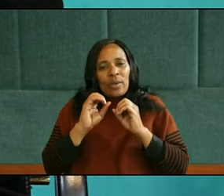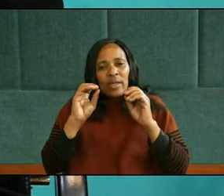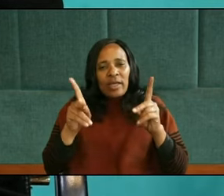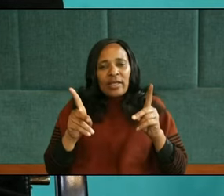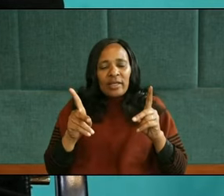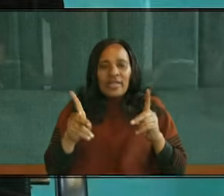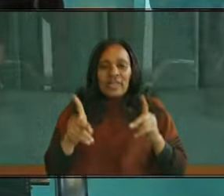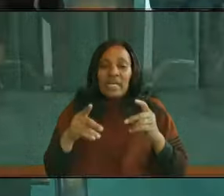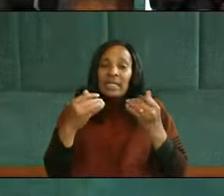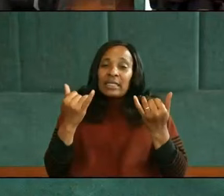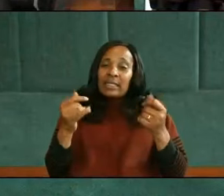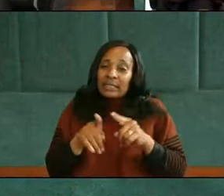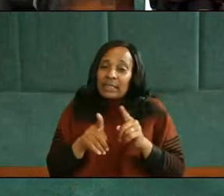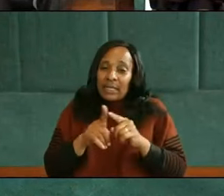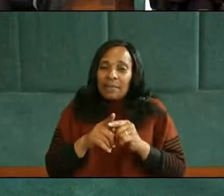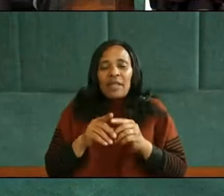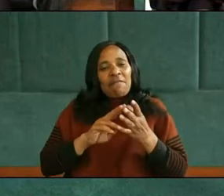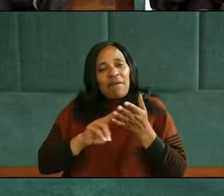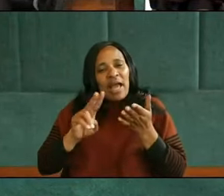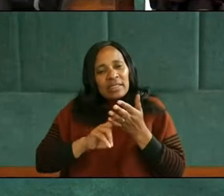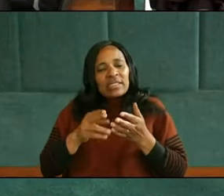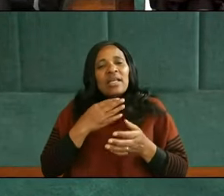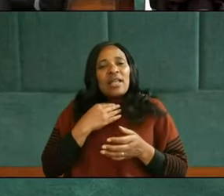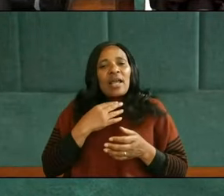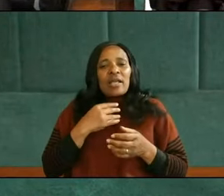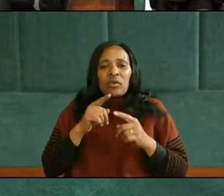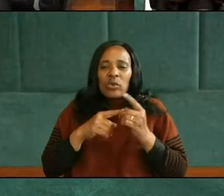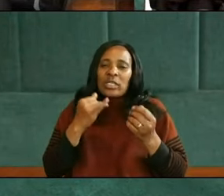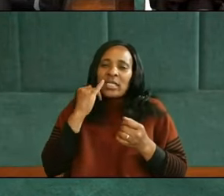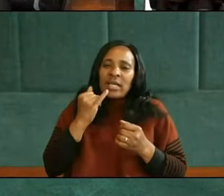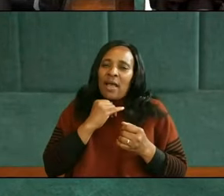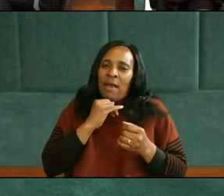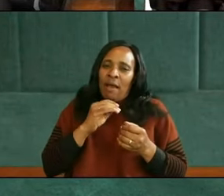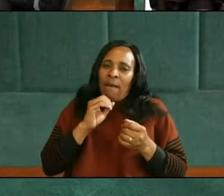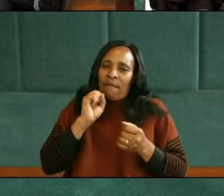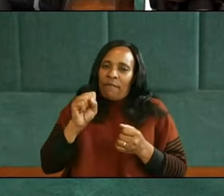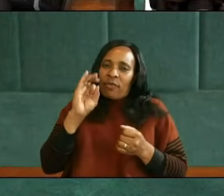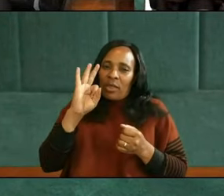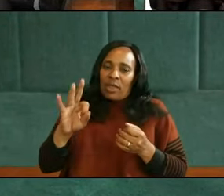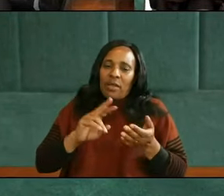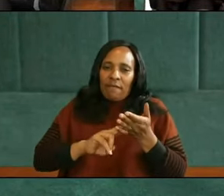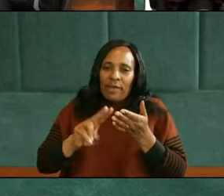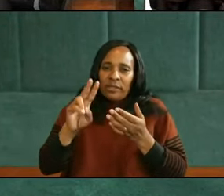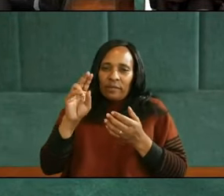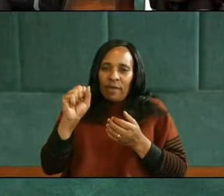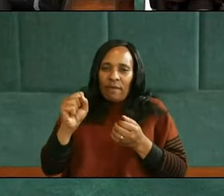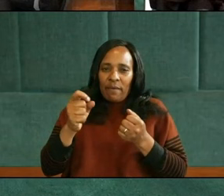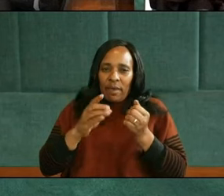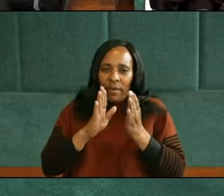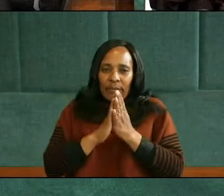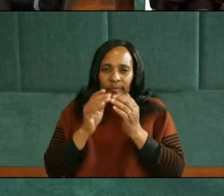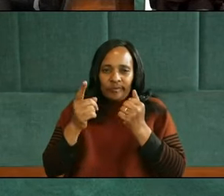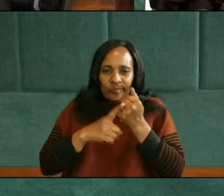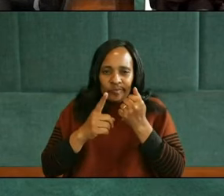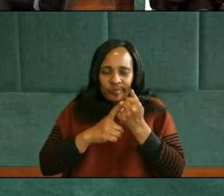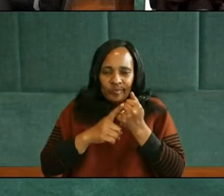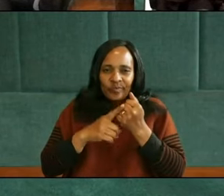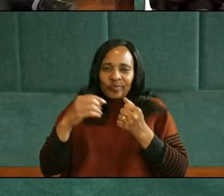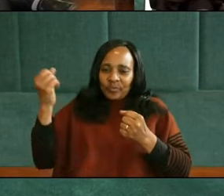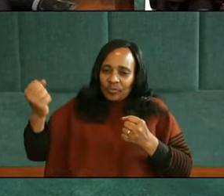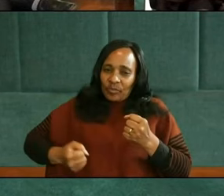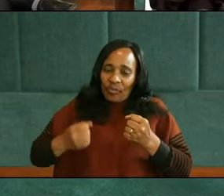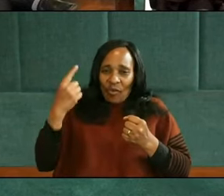The verse I'd like is Isaiah 53, verse 5 and 6, which says, But he was pierced for